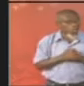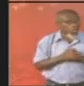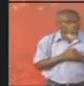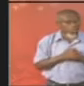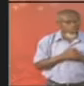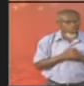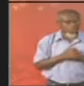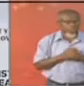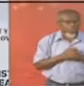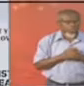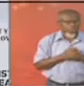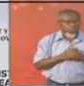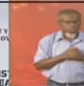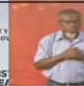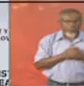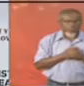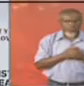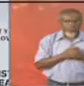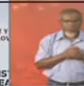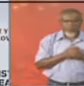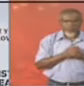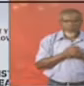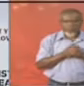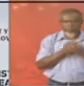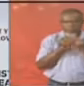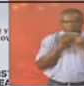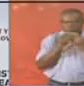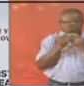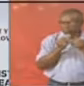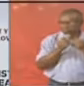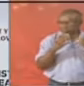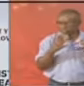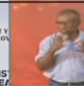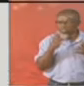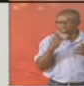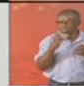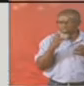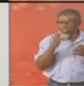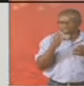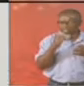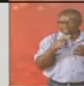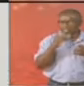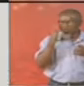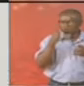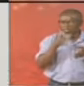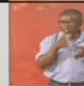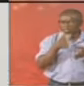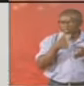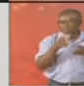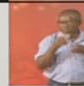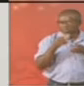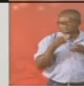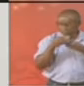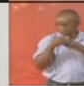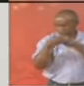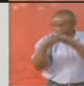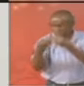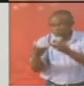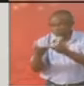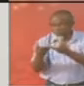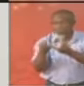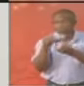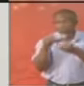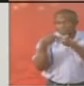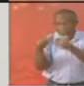you. Thank you very much, Mr. Bihari. I will raise the matter with the executive. Thank you. We go